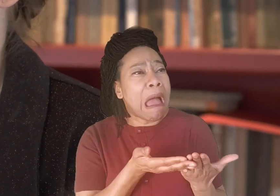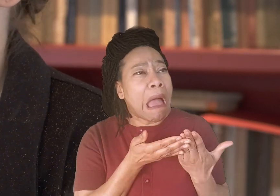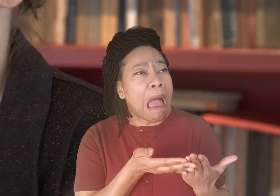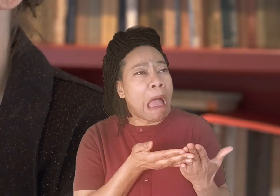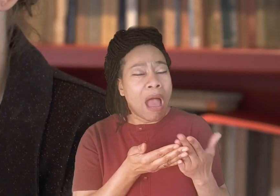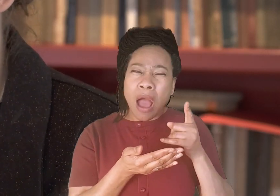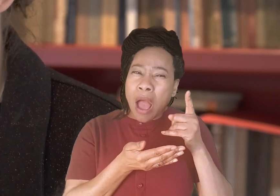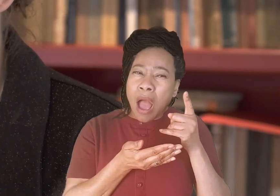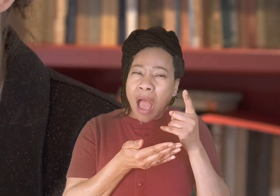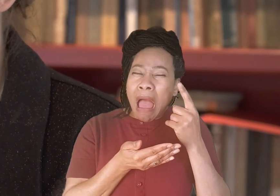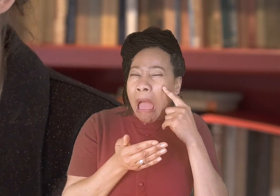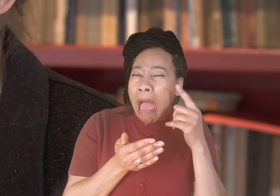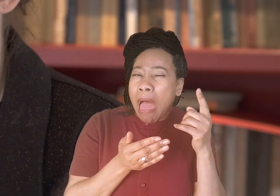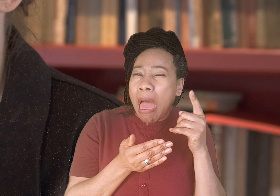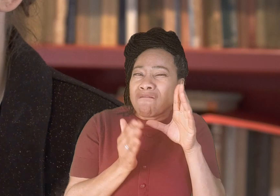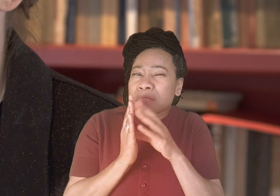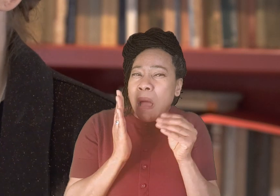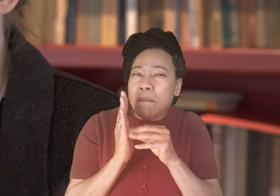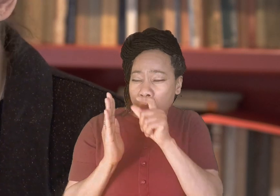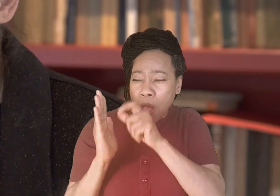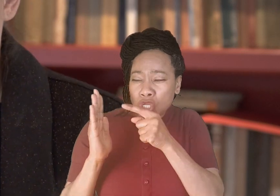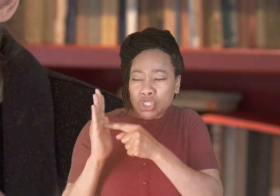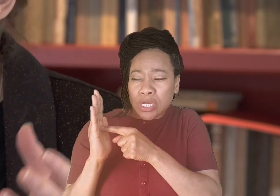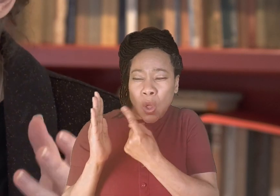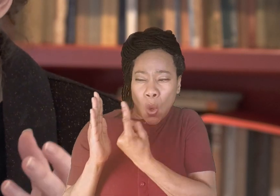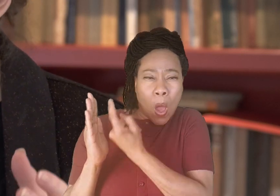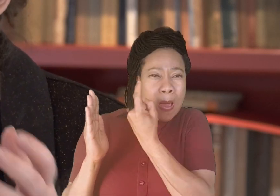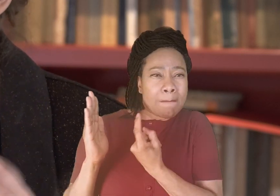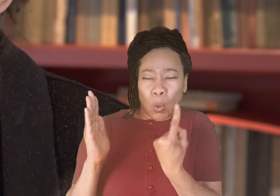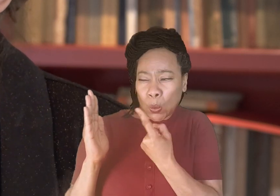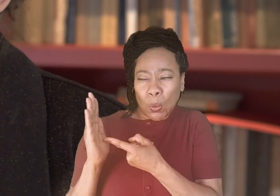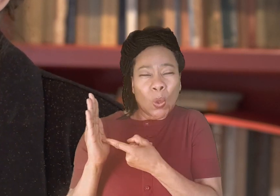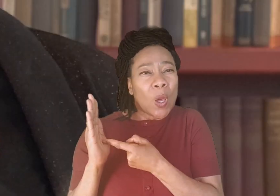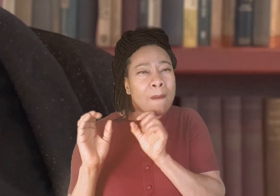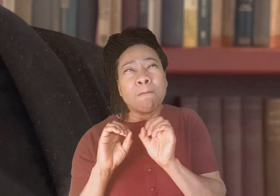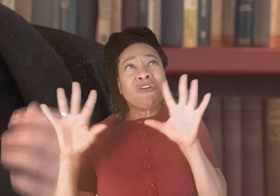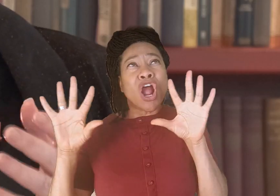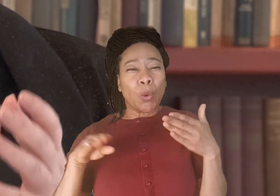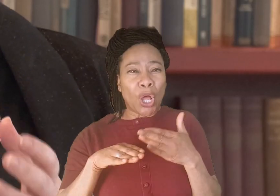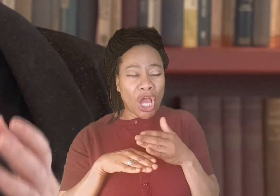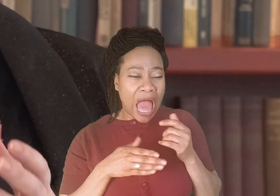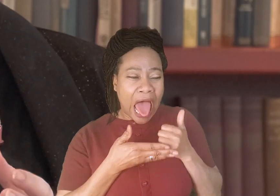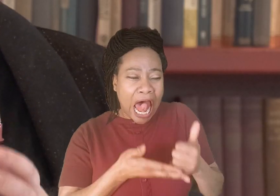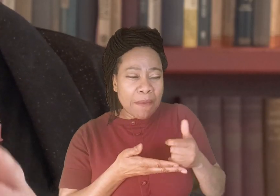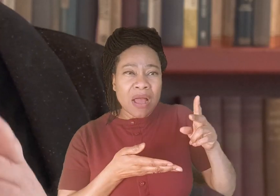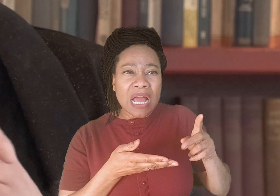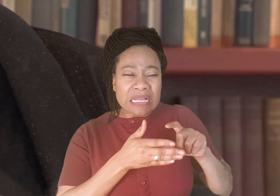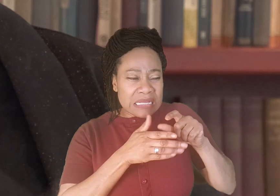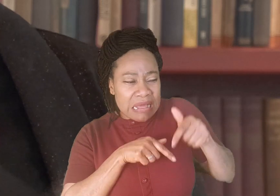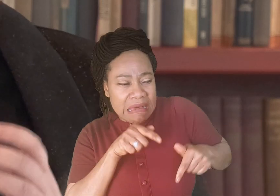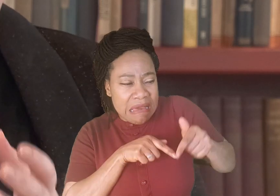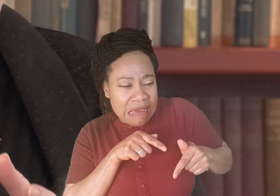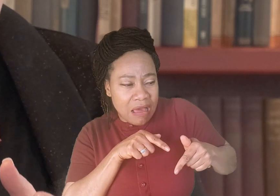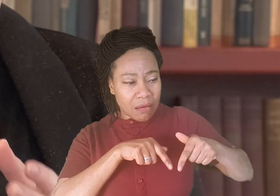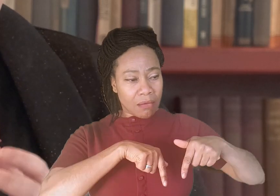and promises him to make his crooked legs straight and capable of walking. It would be unwise, I